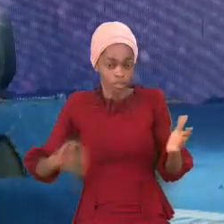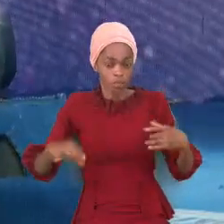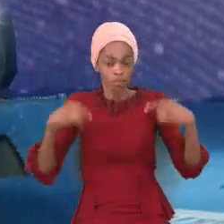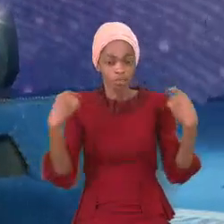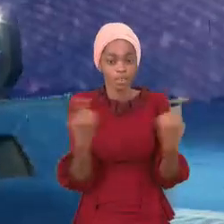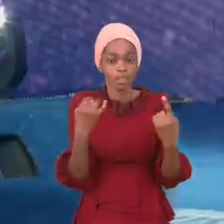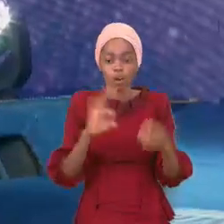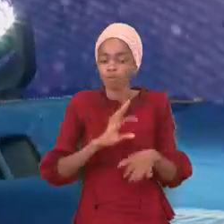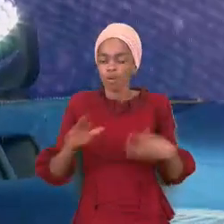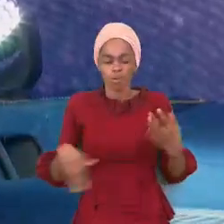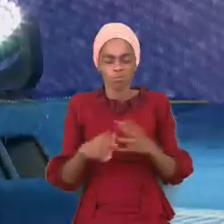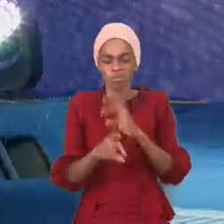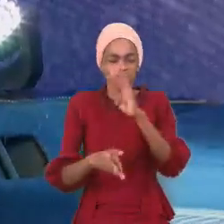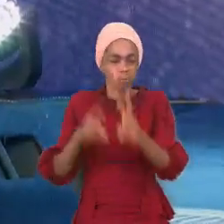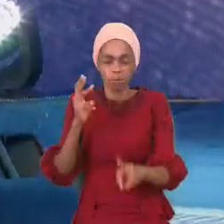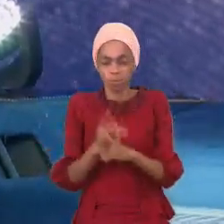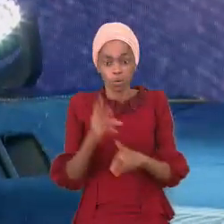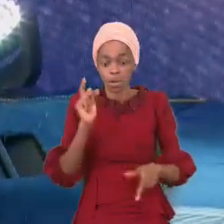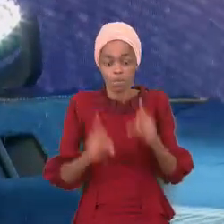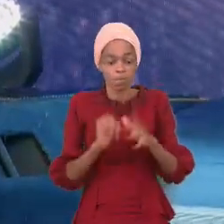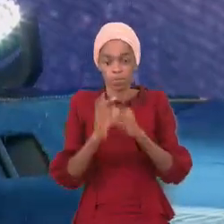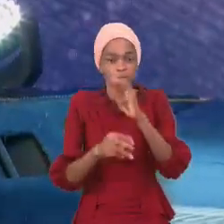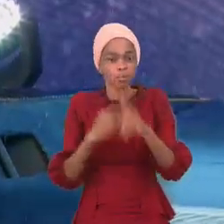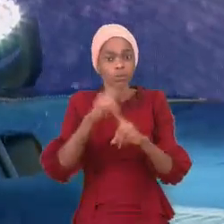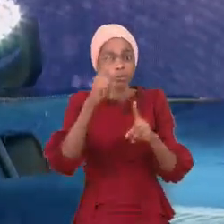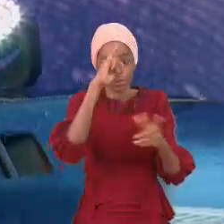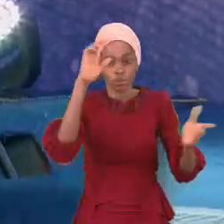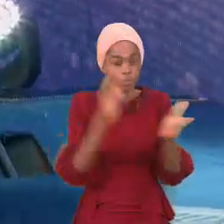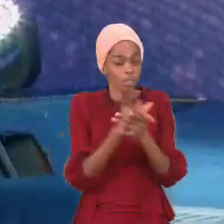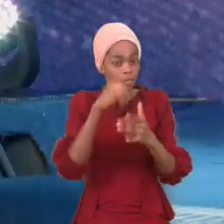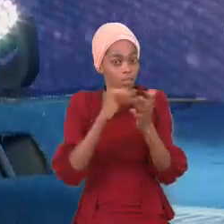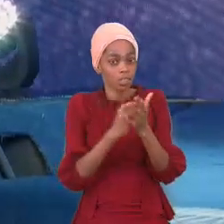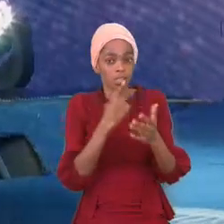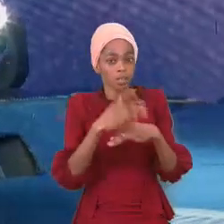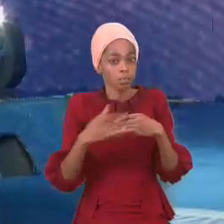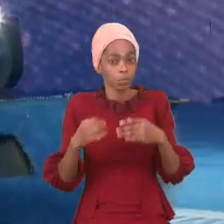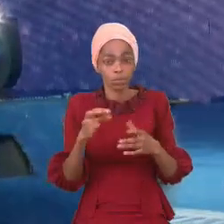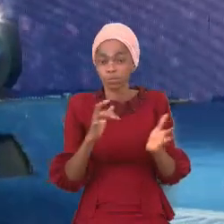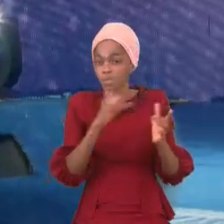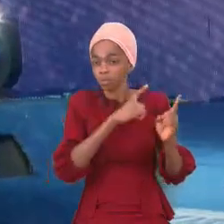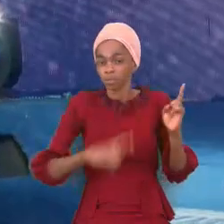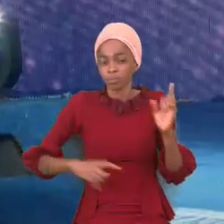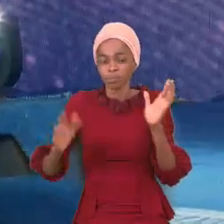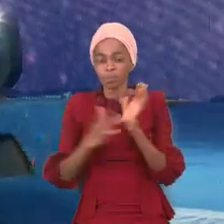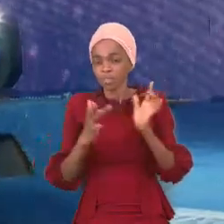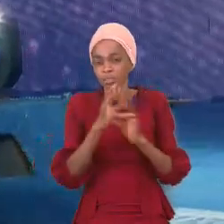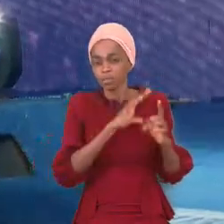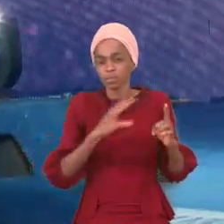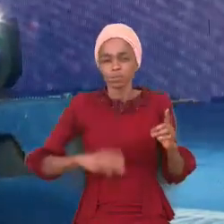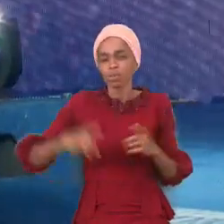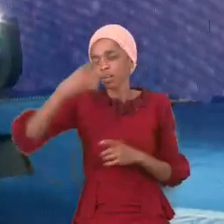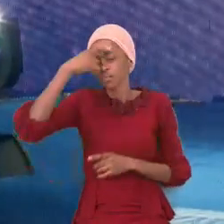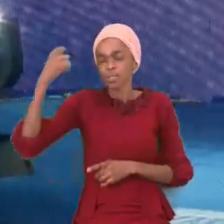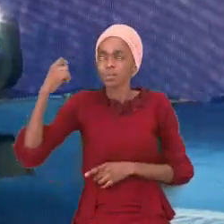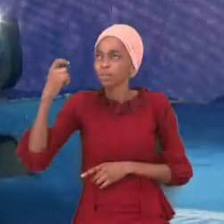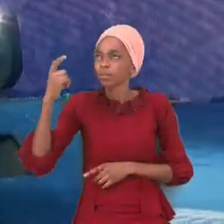the whole world. And when you believe in the blood of the Lord Jesus Christ, because he